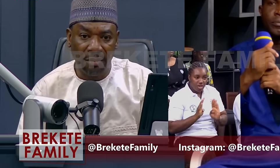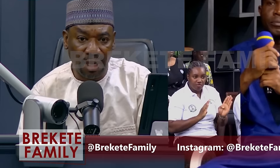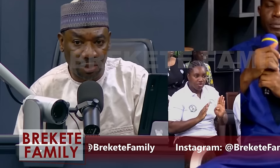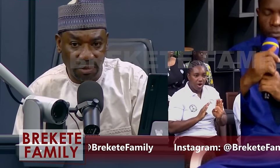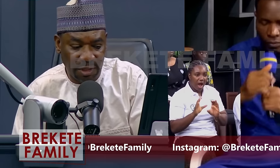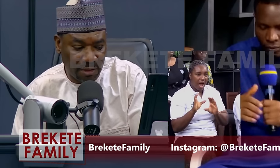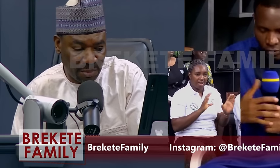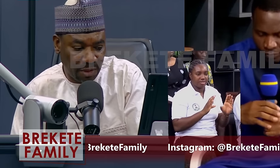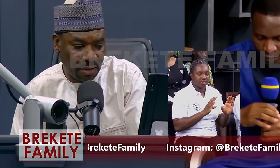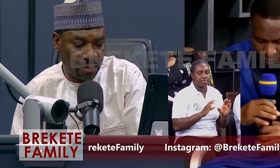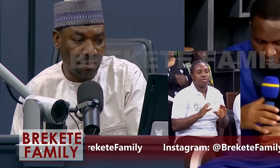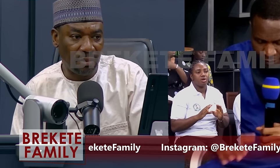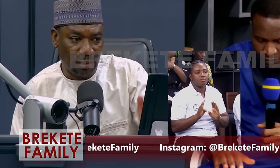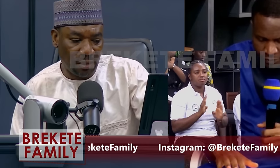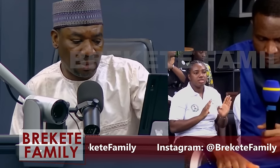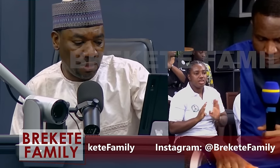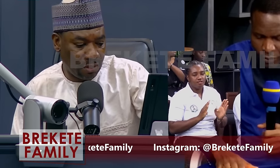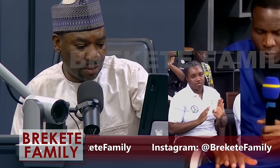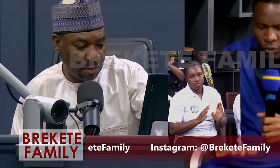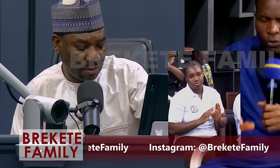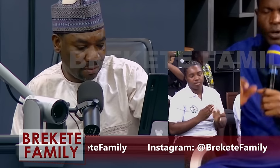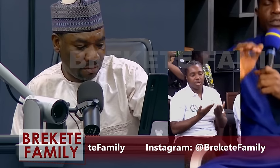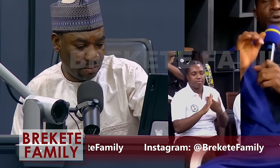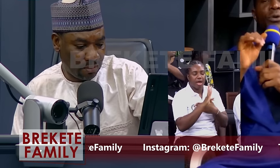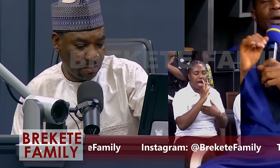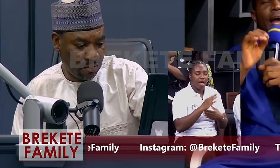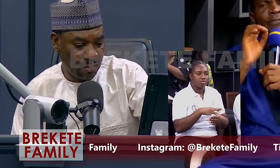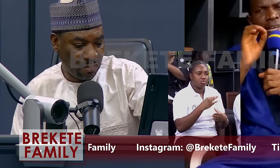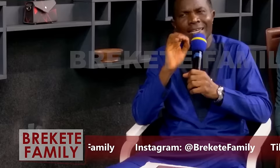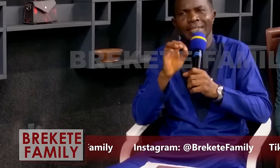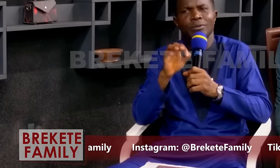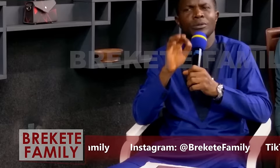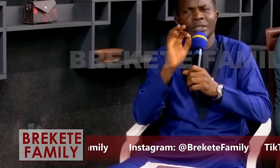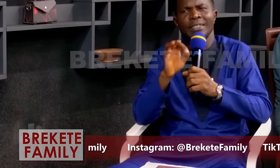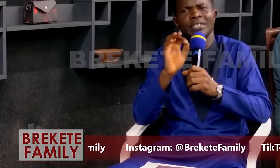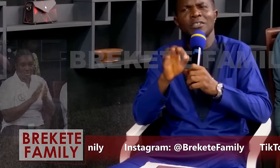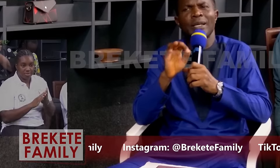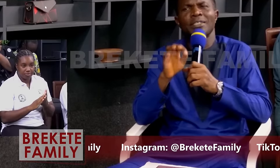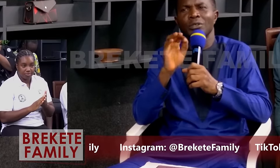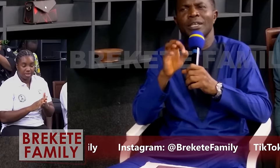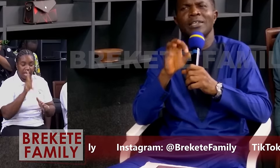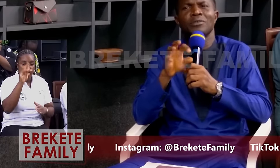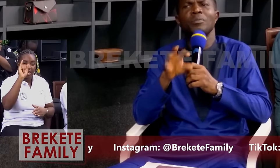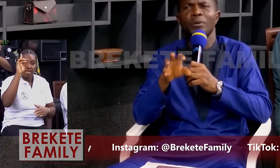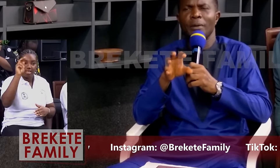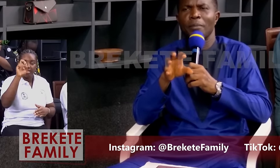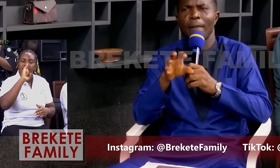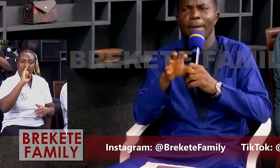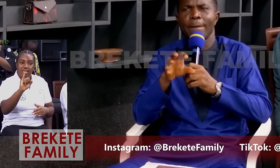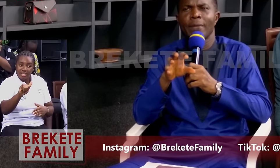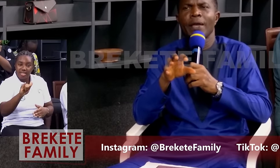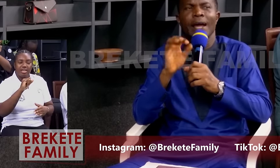May her soul rest in peace. Amen. Continues. Okay, so after kidney transplant is not the end of the